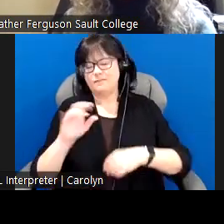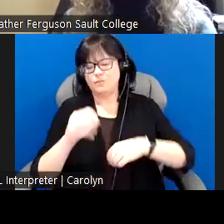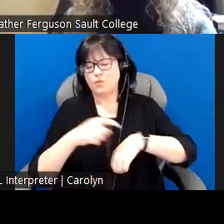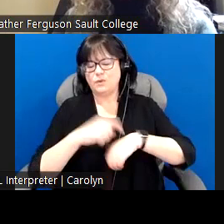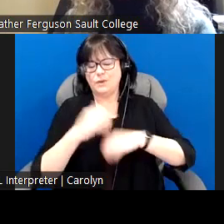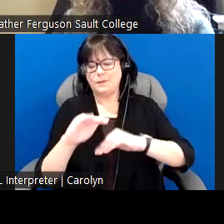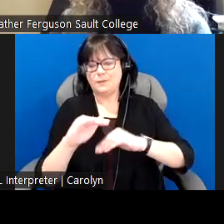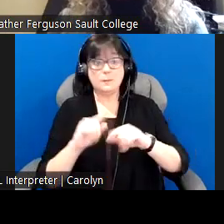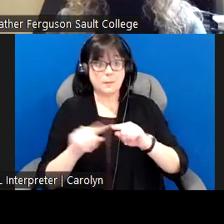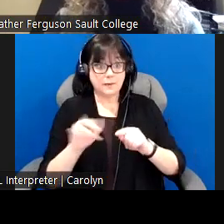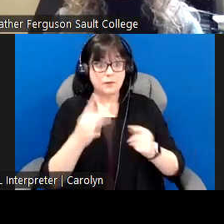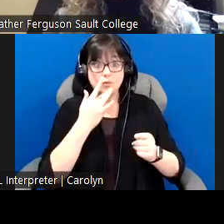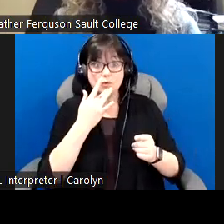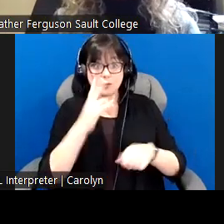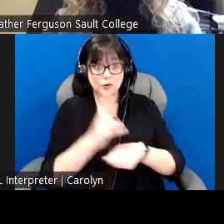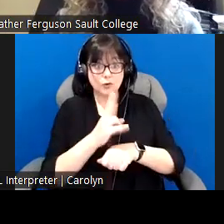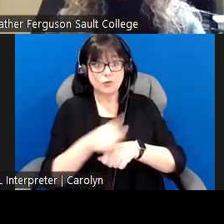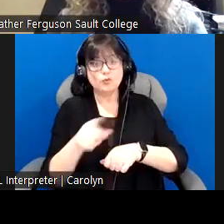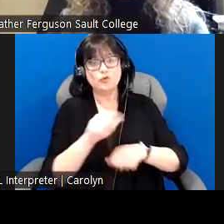certainly an option.